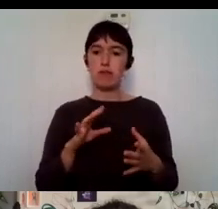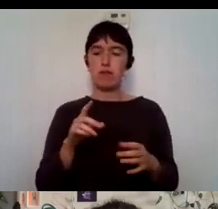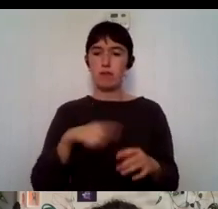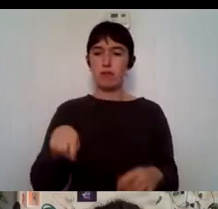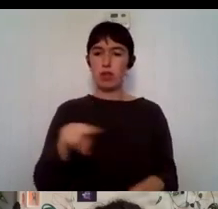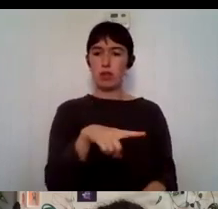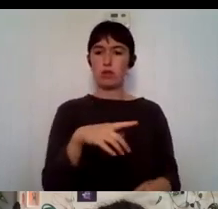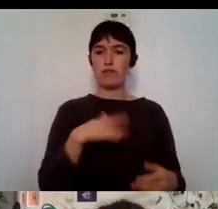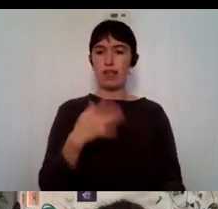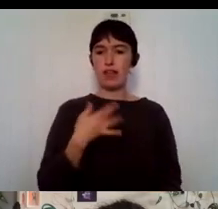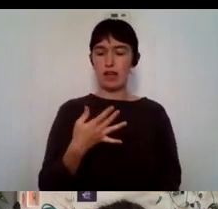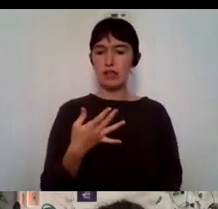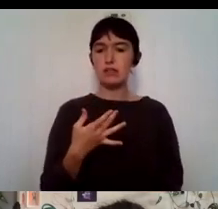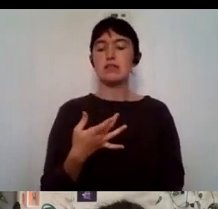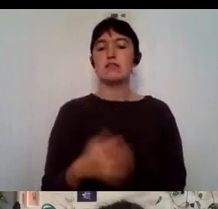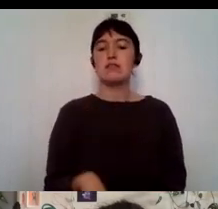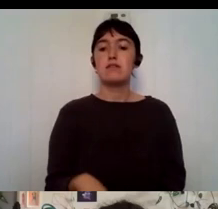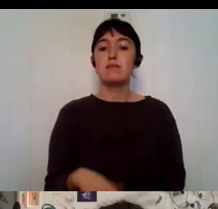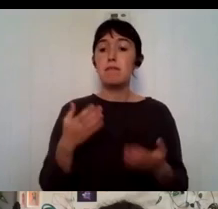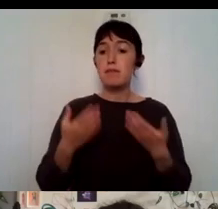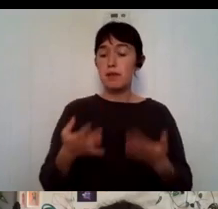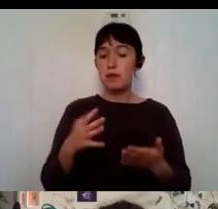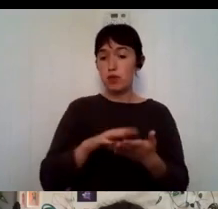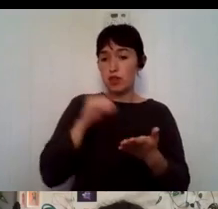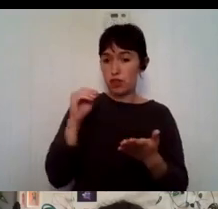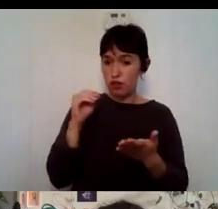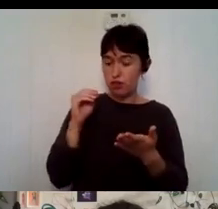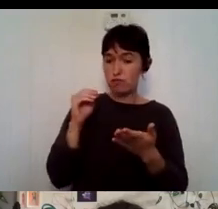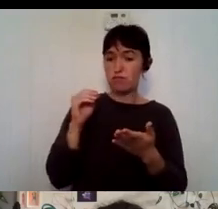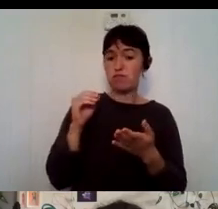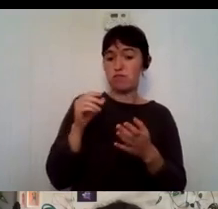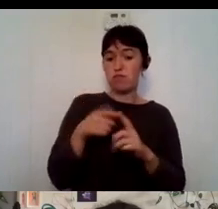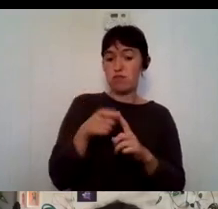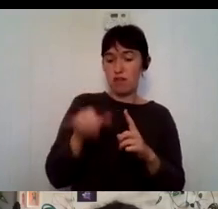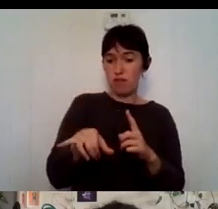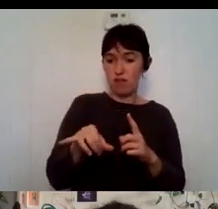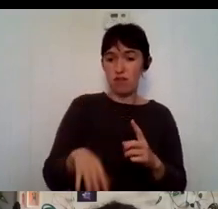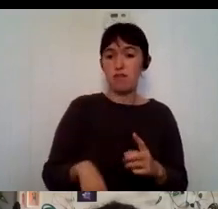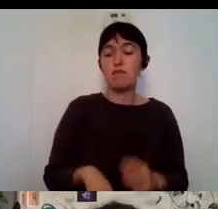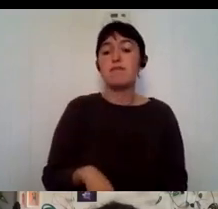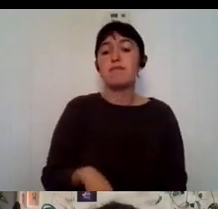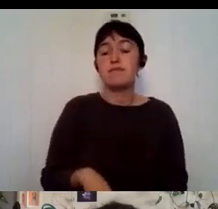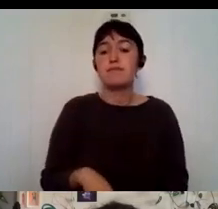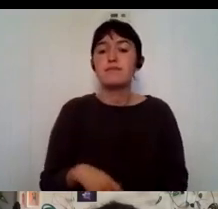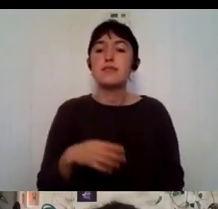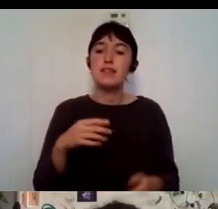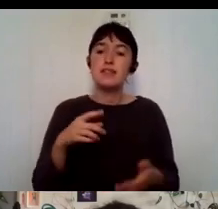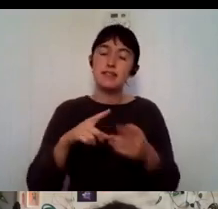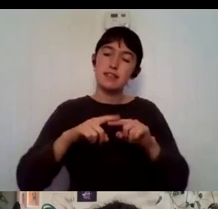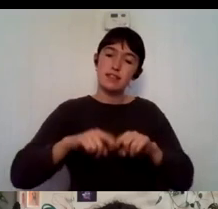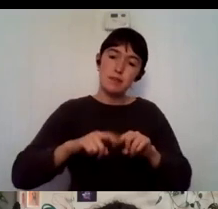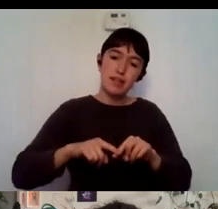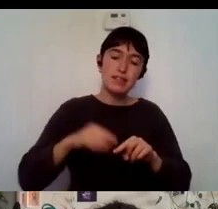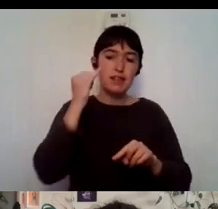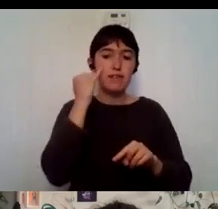might learn more from it because it's a rare event. So sometimes it depends how frequent or rare those events are. And it